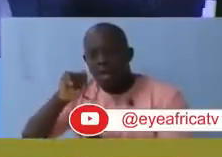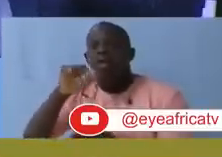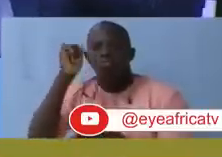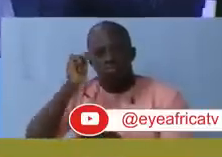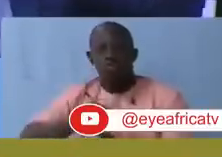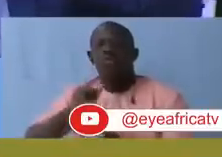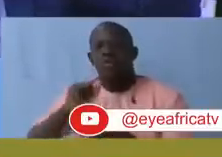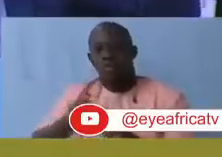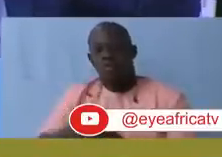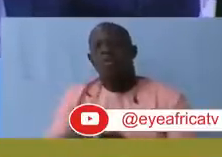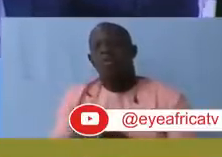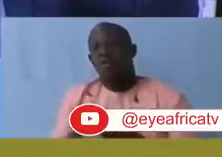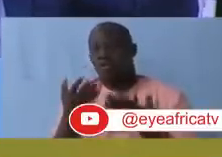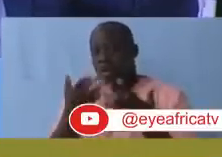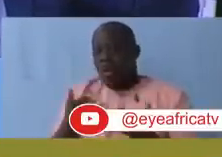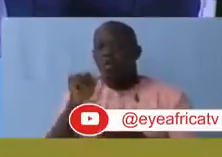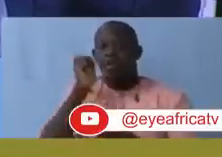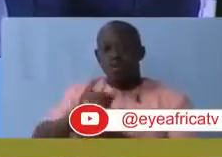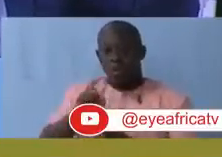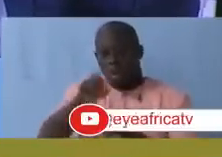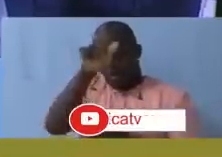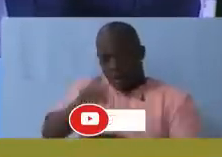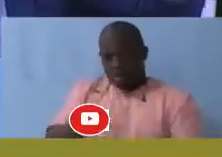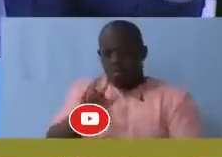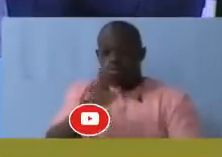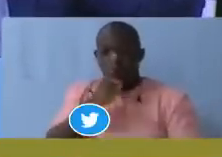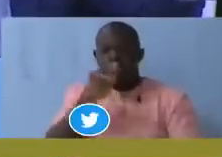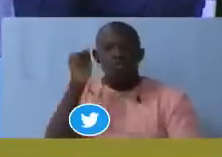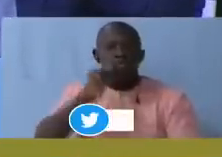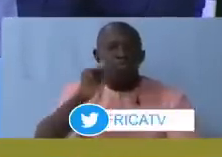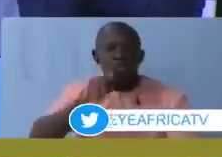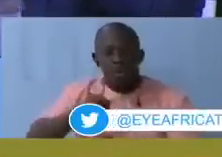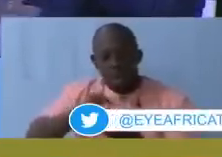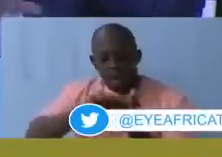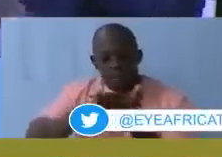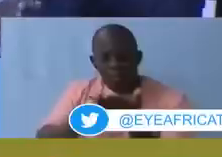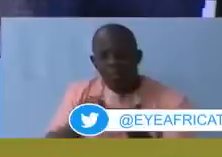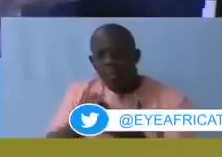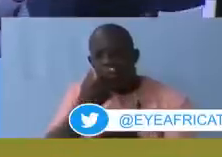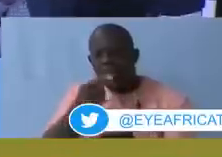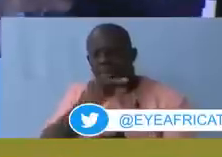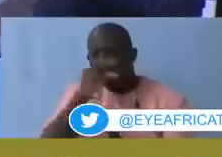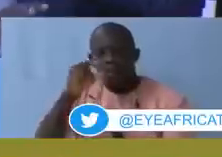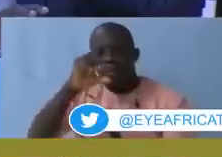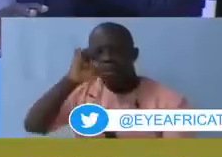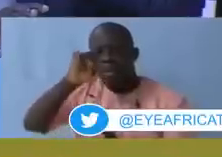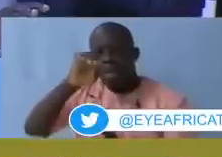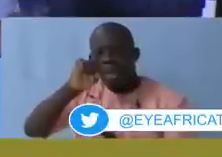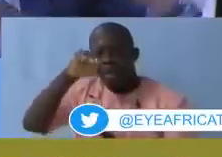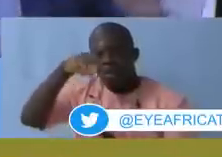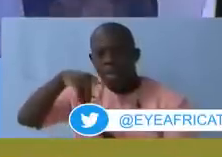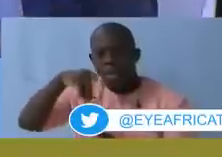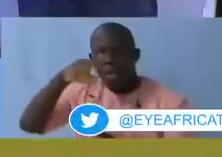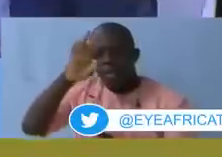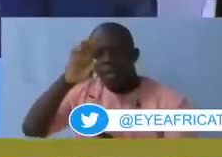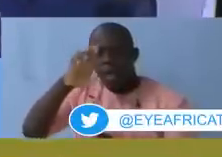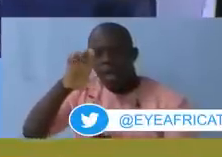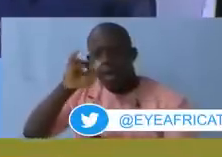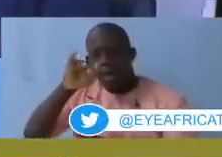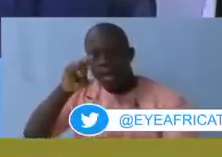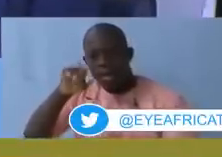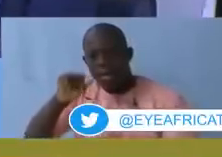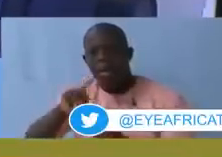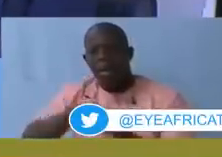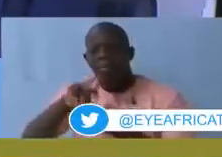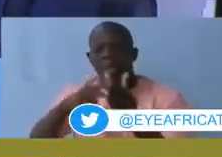result of such a person who's on septrin because the viral load is so low, and you use the test